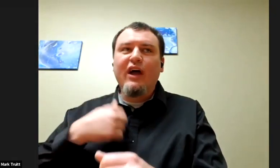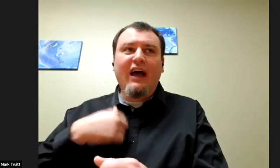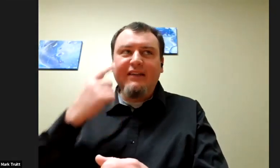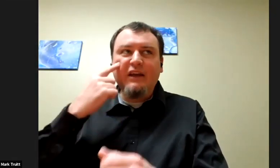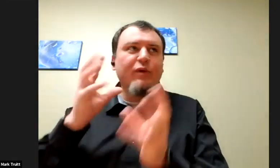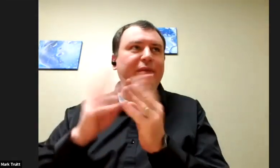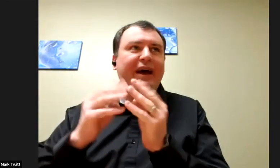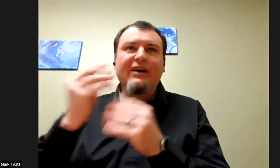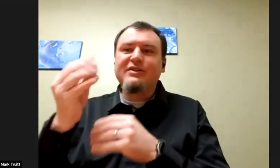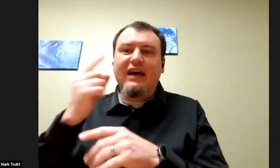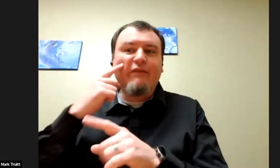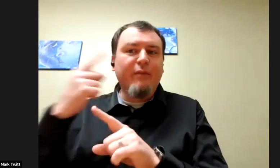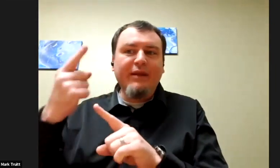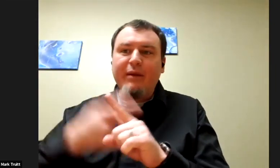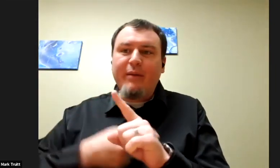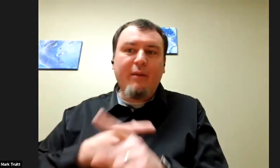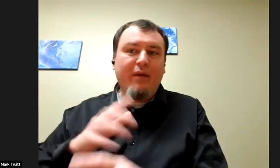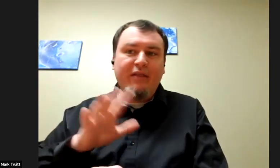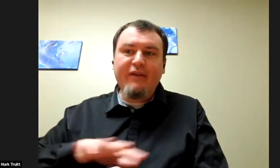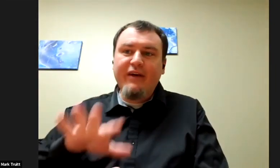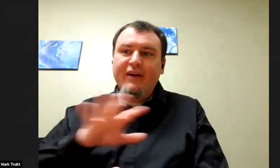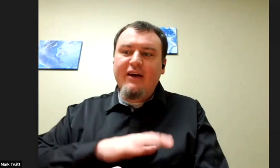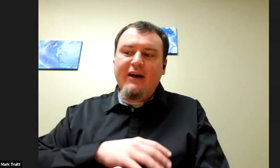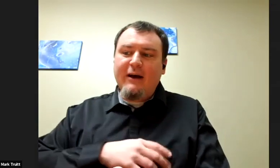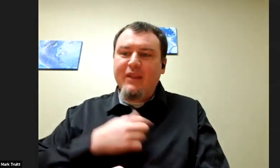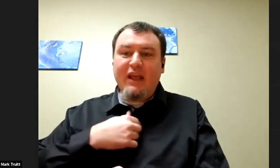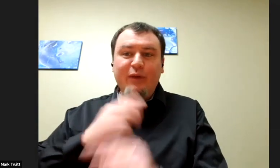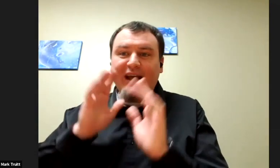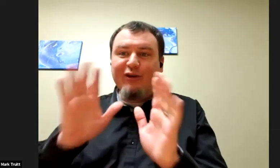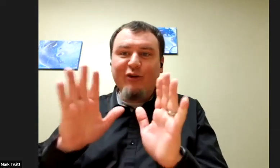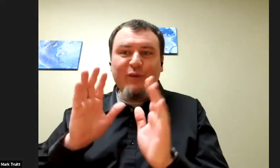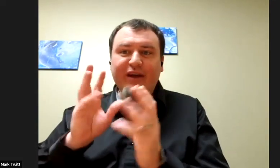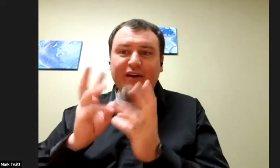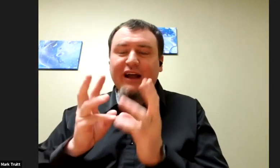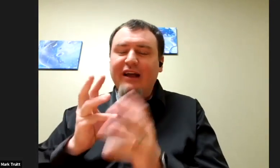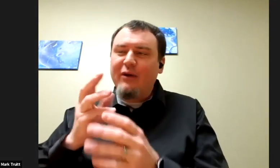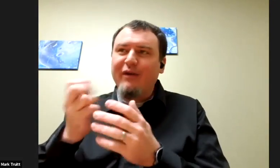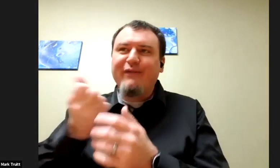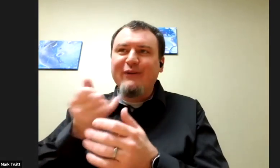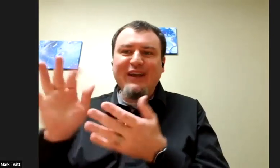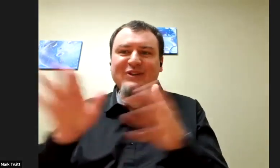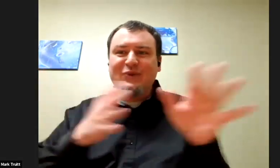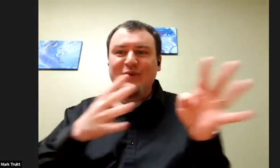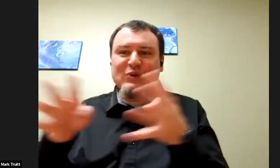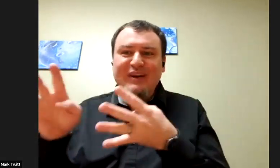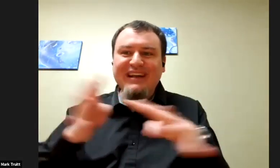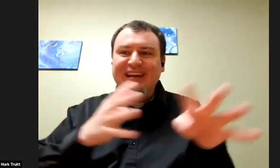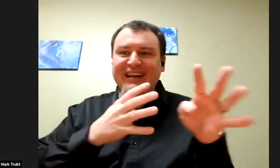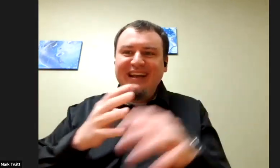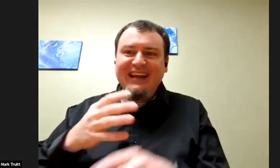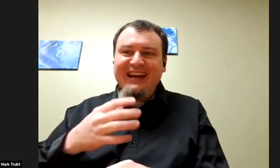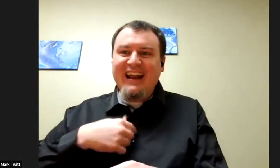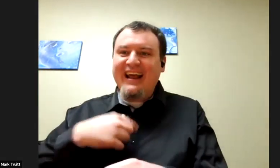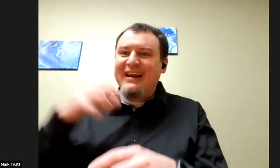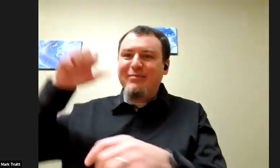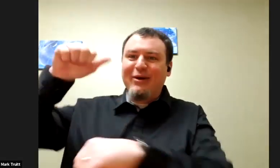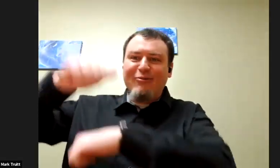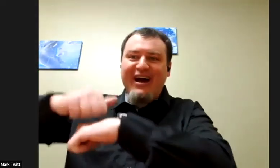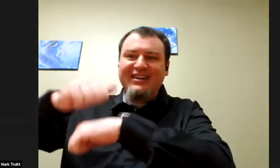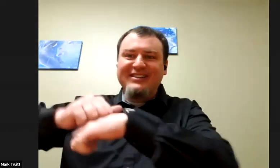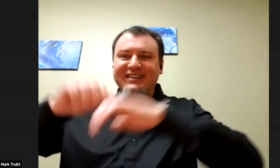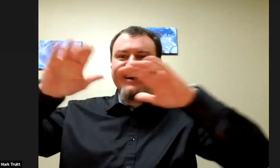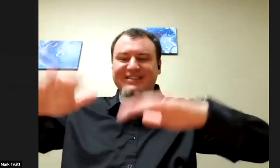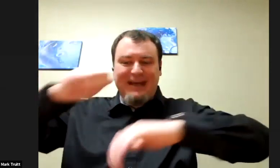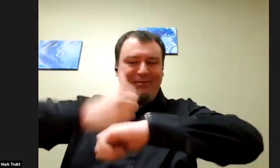So I think we met outside for maybe about a month, and we had great weather. There were a few days where it was windy, and I had to